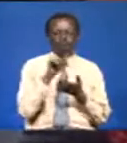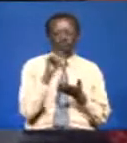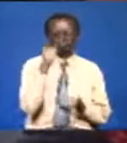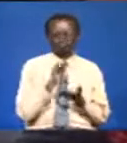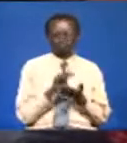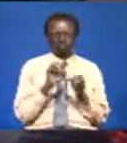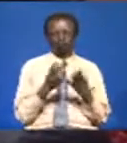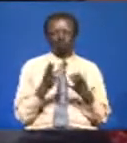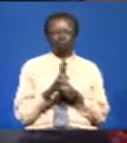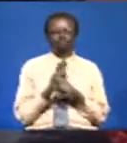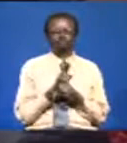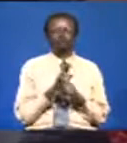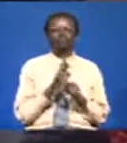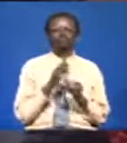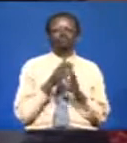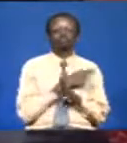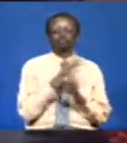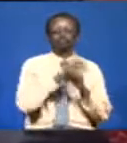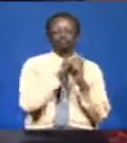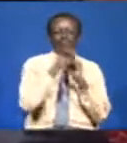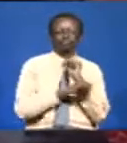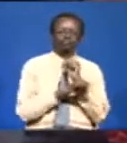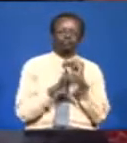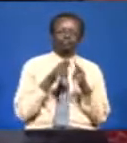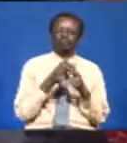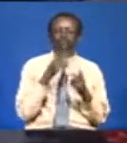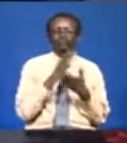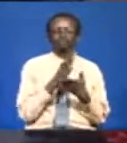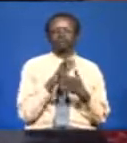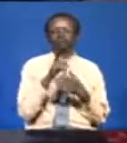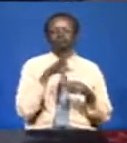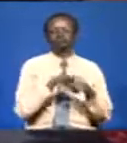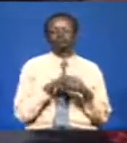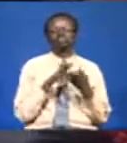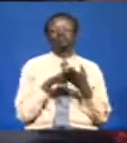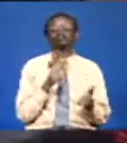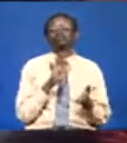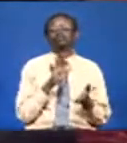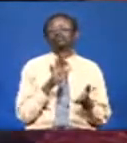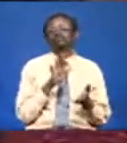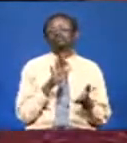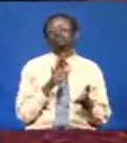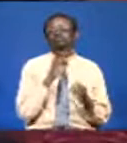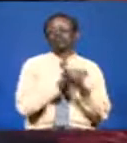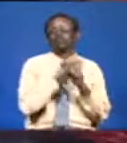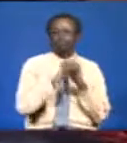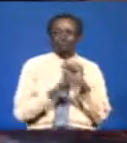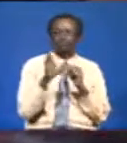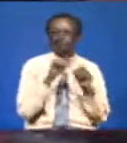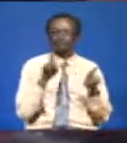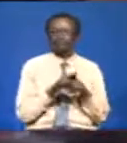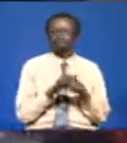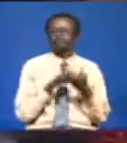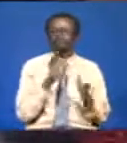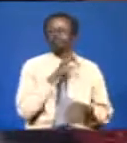increase production, hence getting the farmer something to his pocket. So, Mr. Speaker,